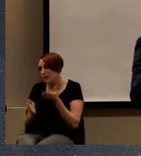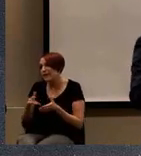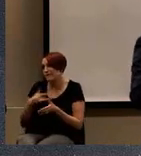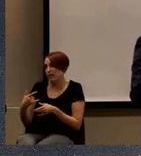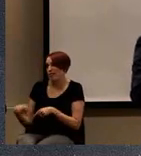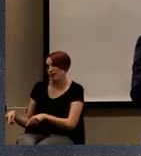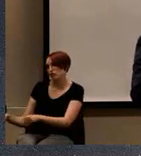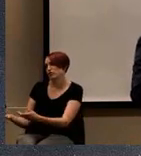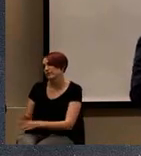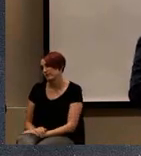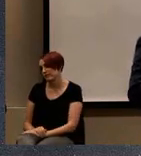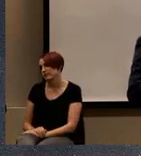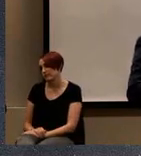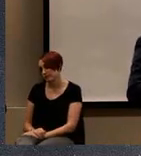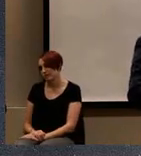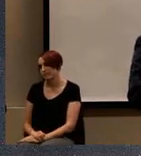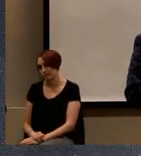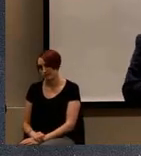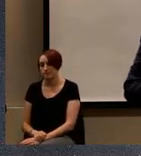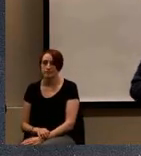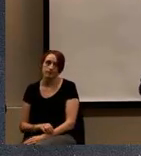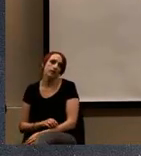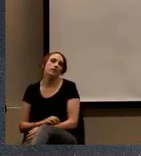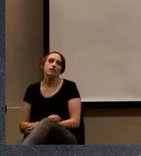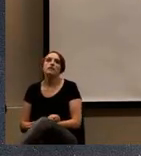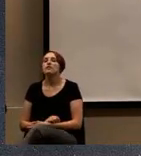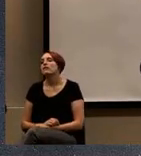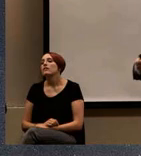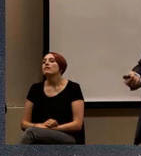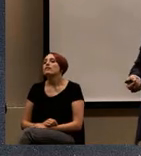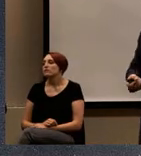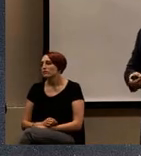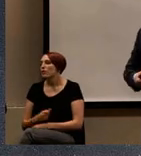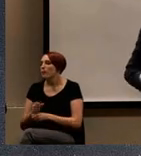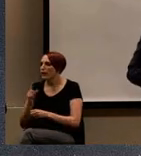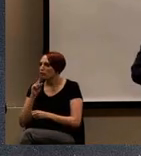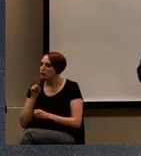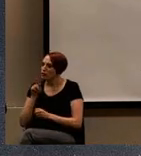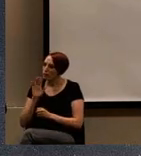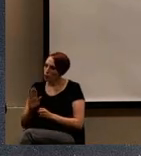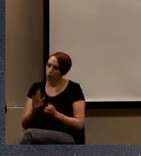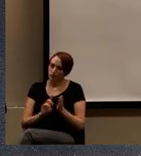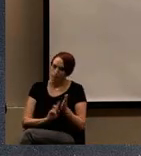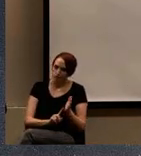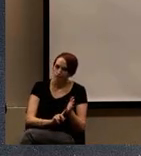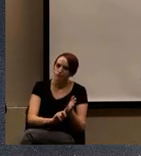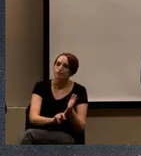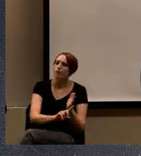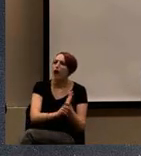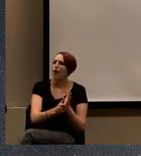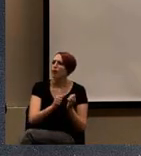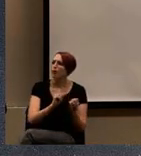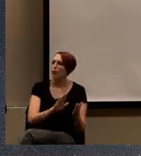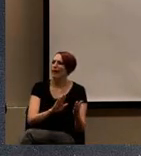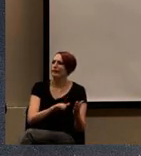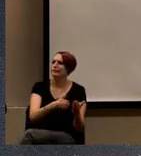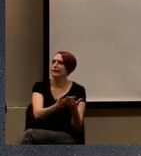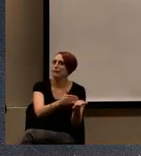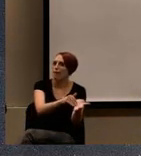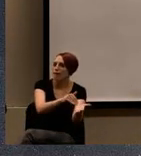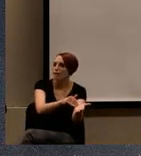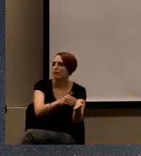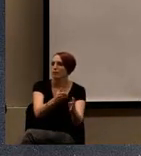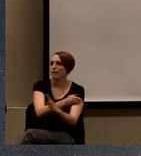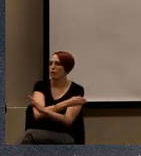to look at those alternative transportation options ahead of time is really, really important.